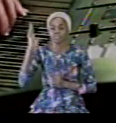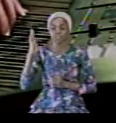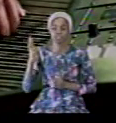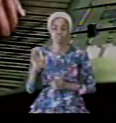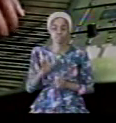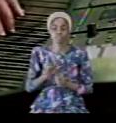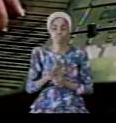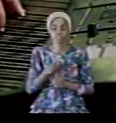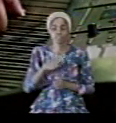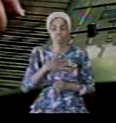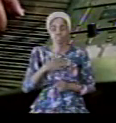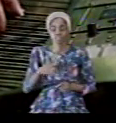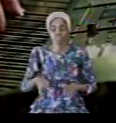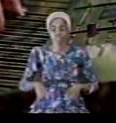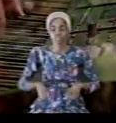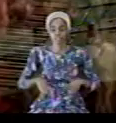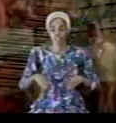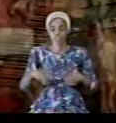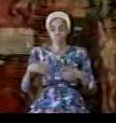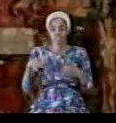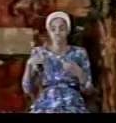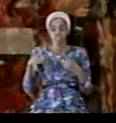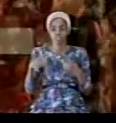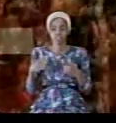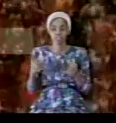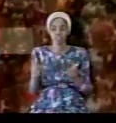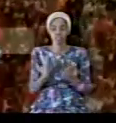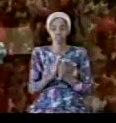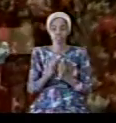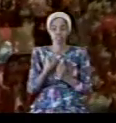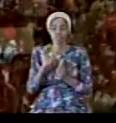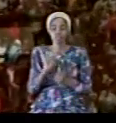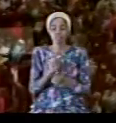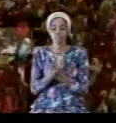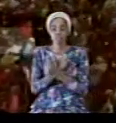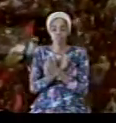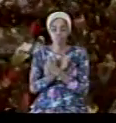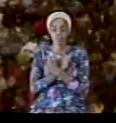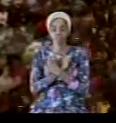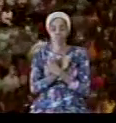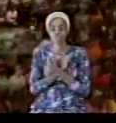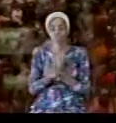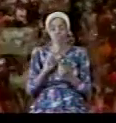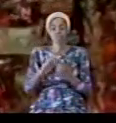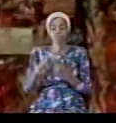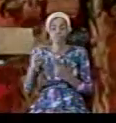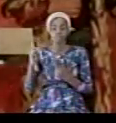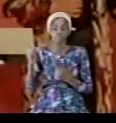Feel my life, till all they see.